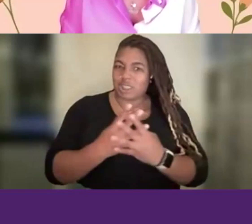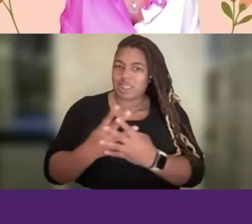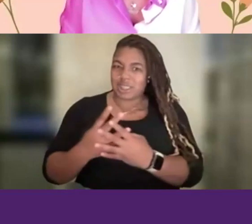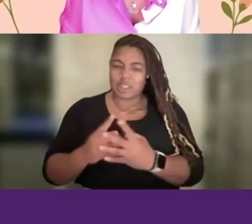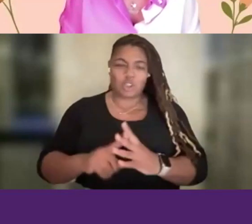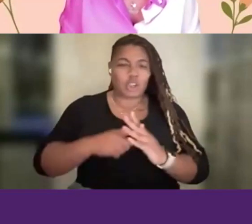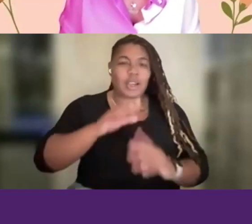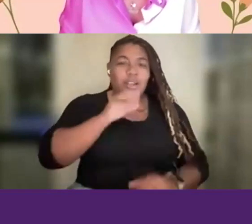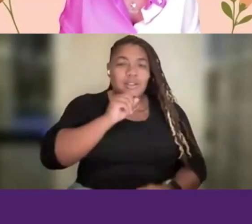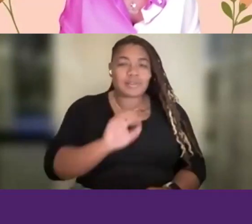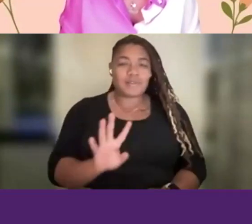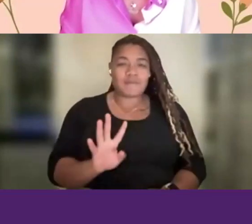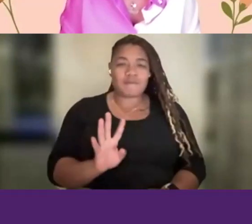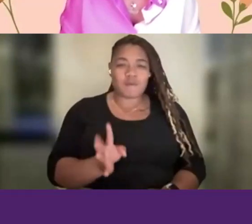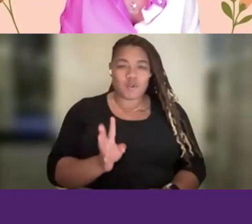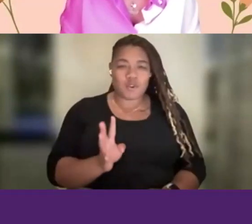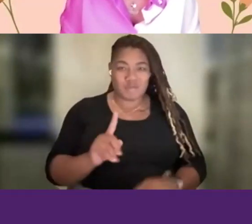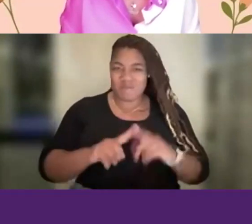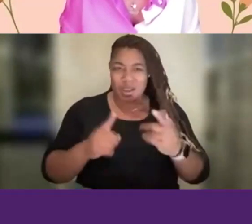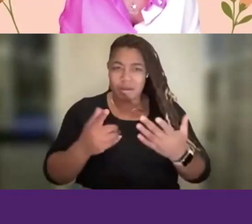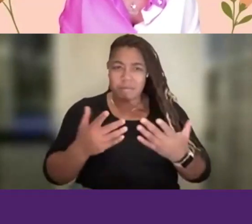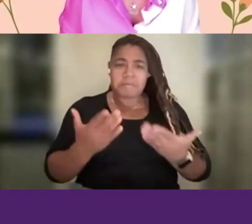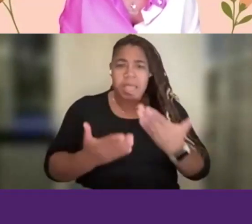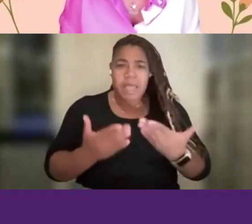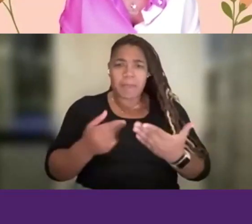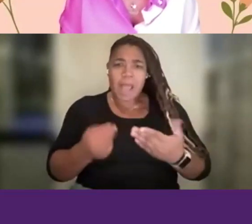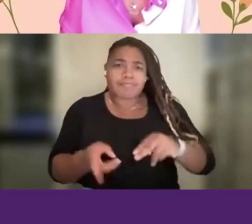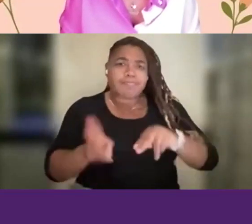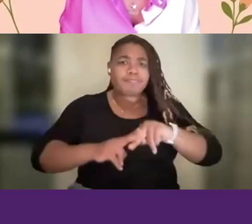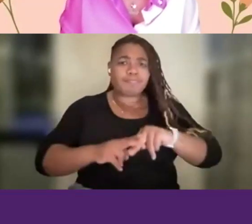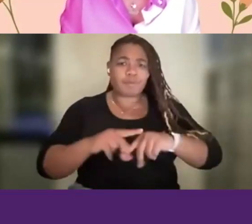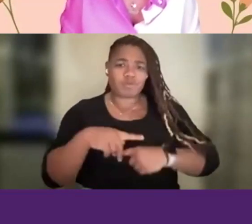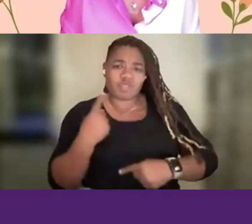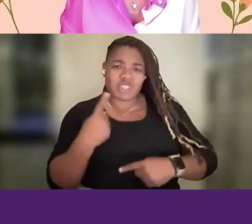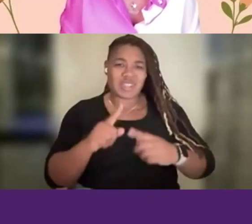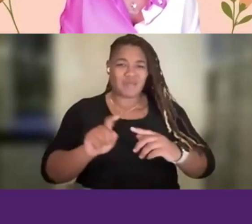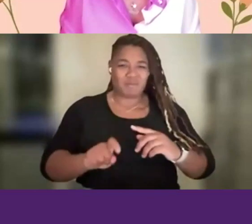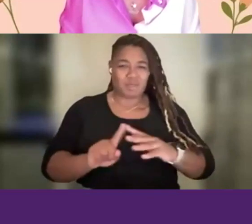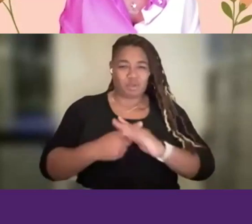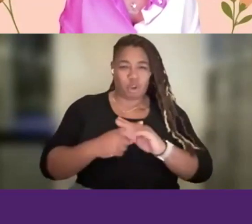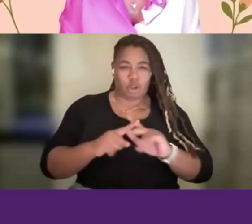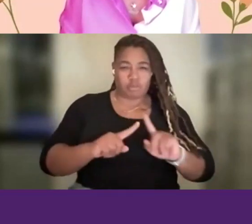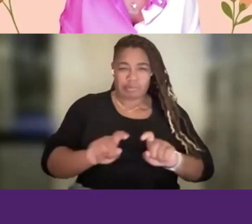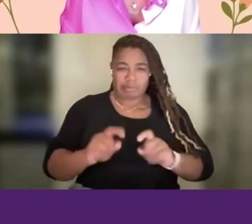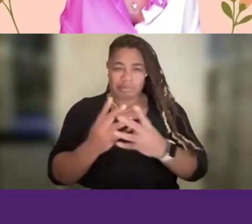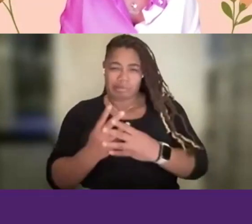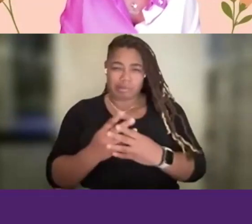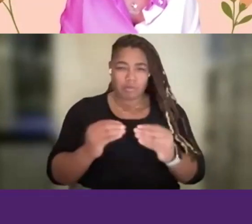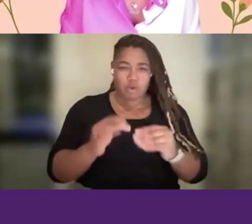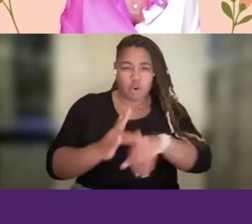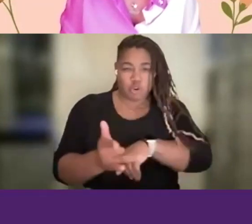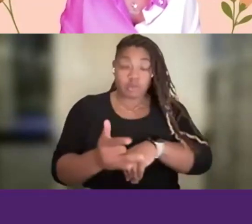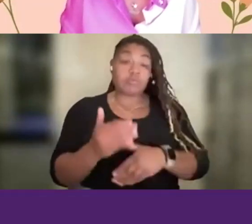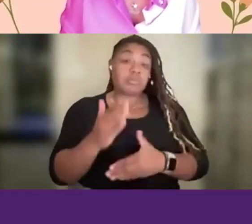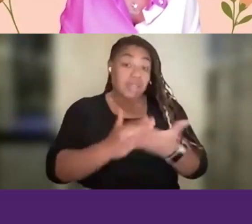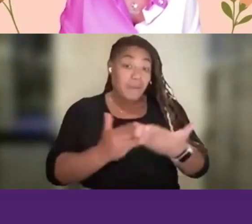But what if you are not at average risk and you're at an increased risk and you have to start coming earlier? So some things that actually do increase